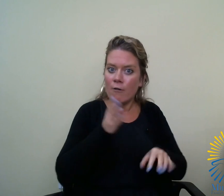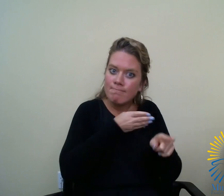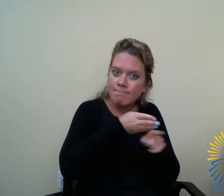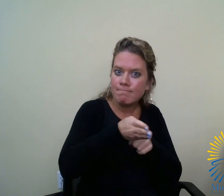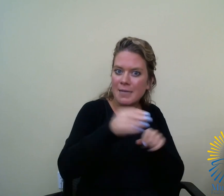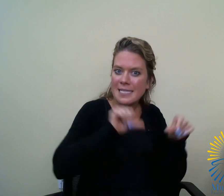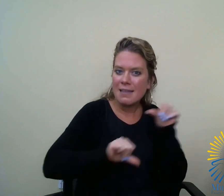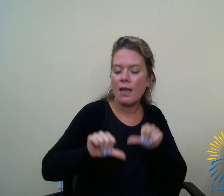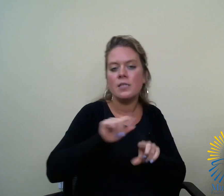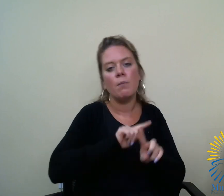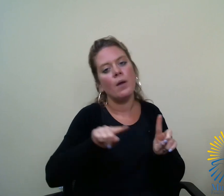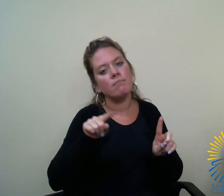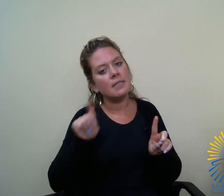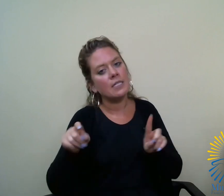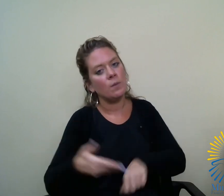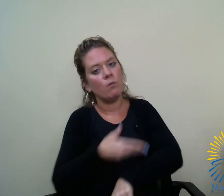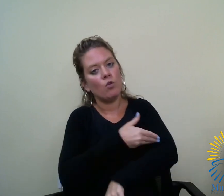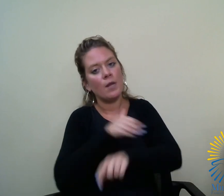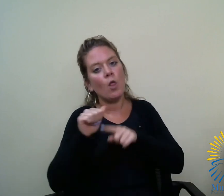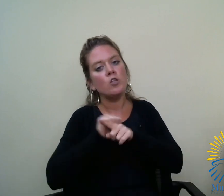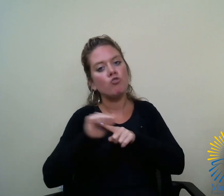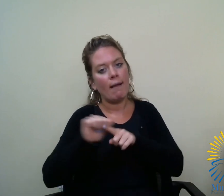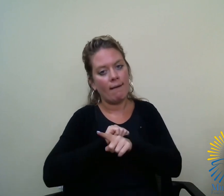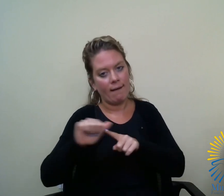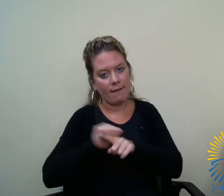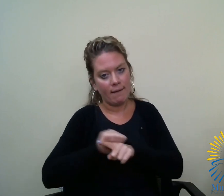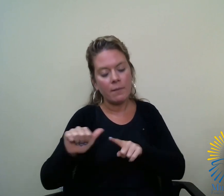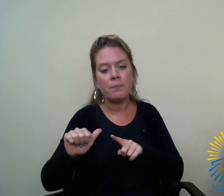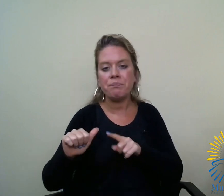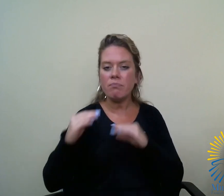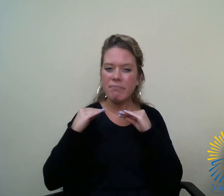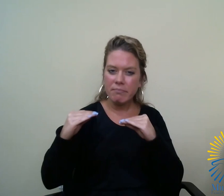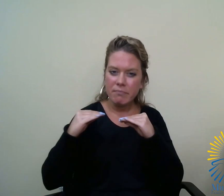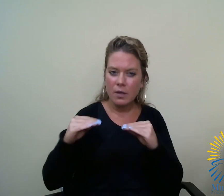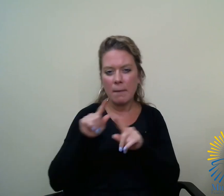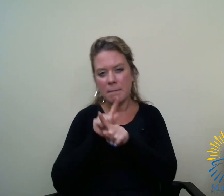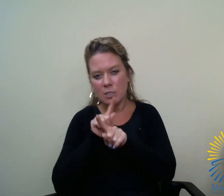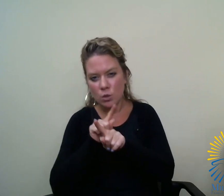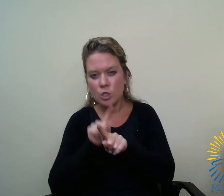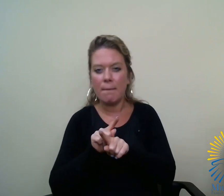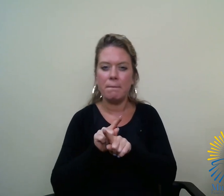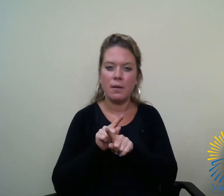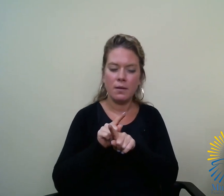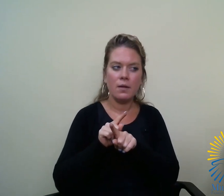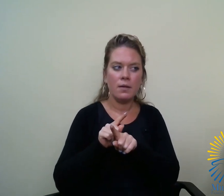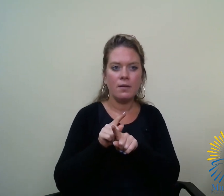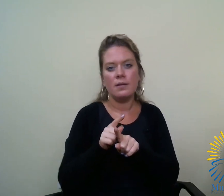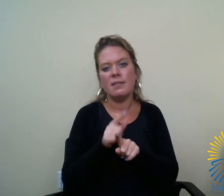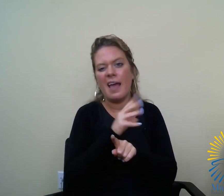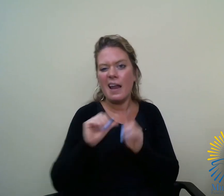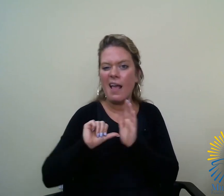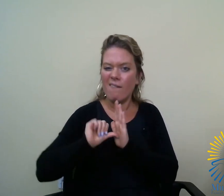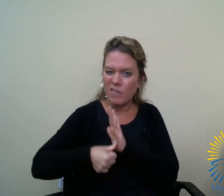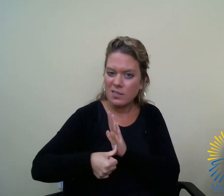there needs to be improvement on the type of training that we receive or the type of mentorship that we receive, or more of an